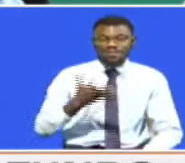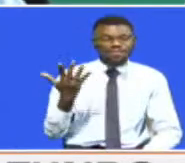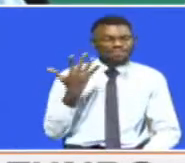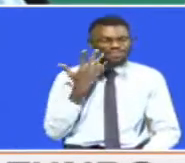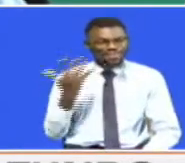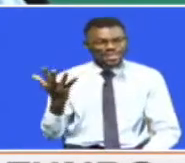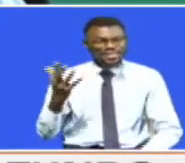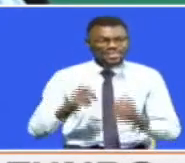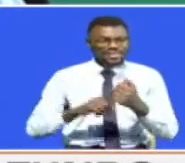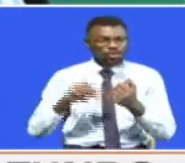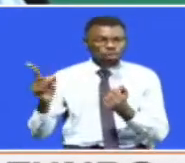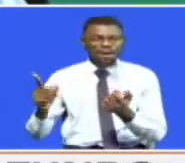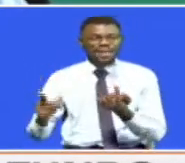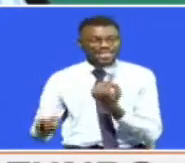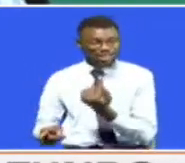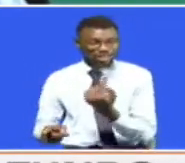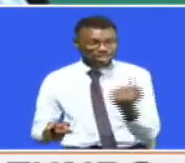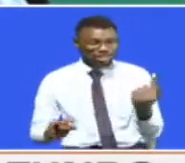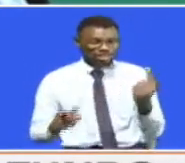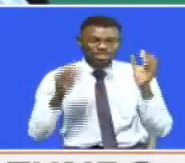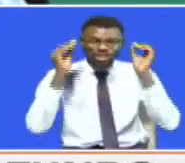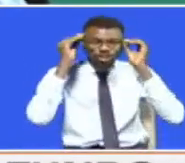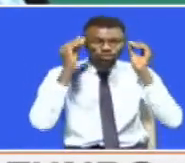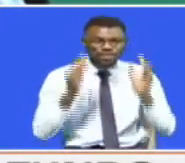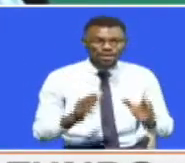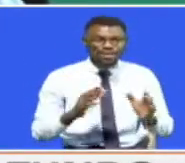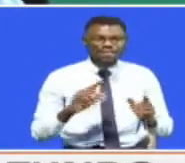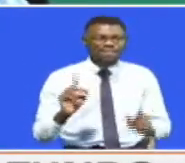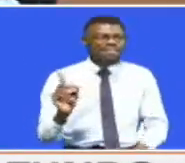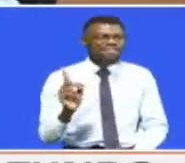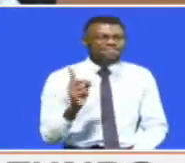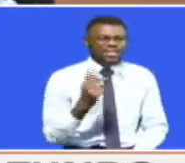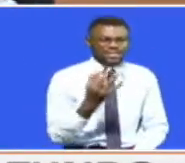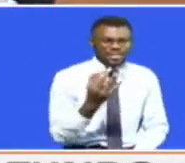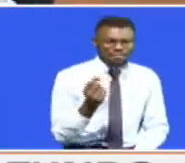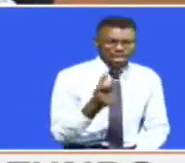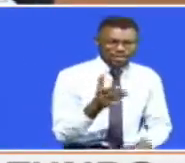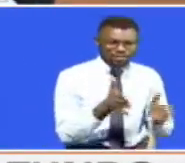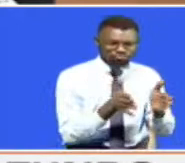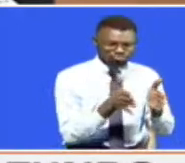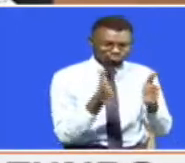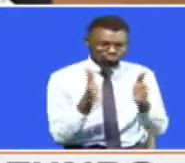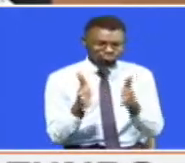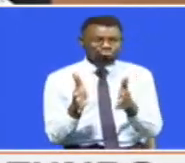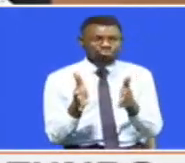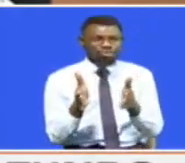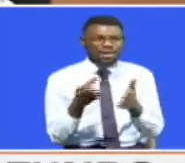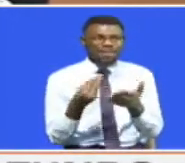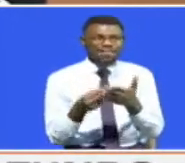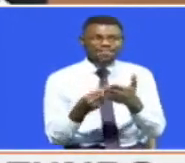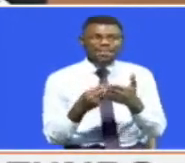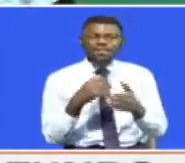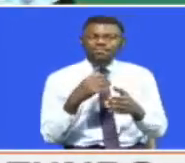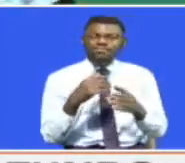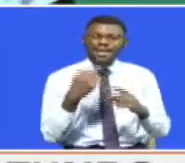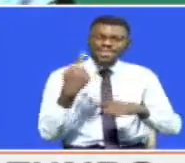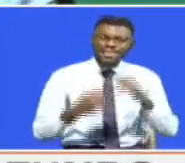5,561 per learner for the first quarter of the current financial year.